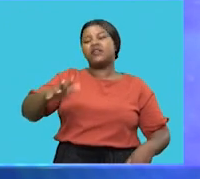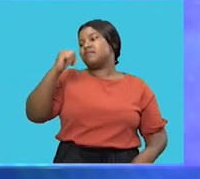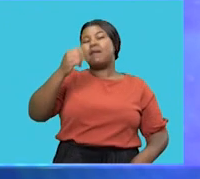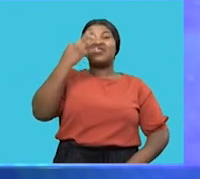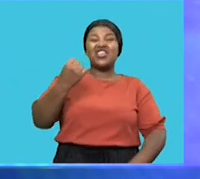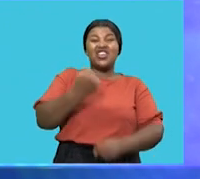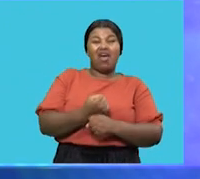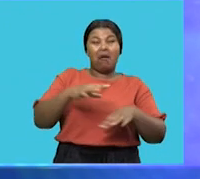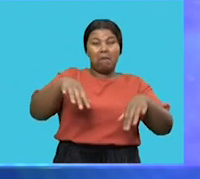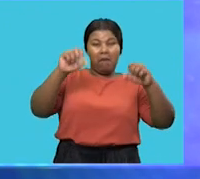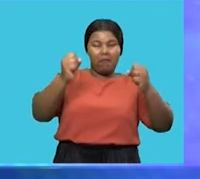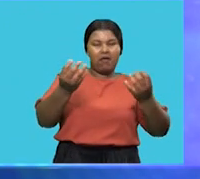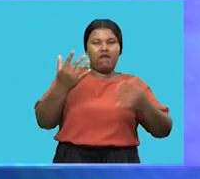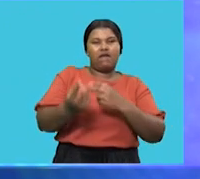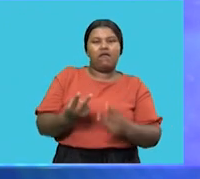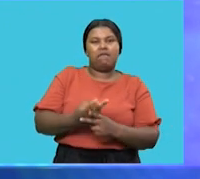of being without electricity.